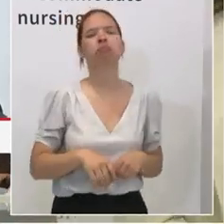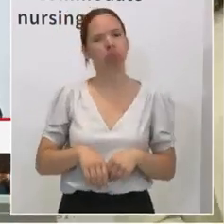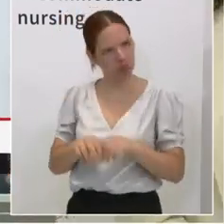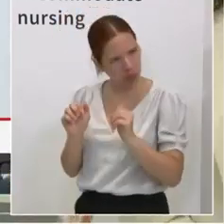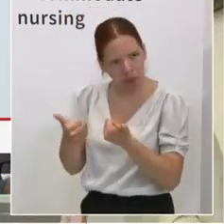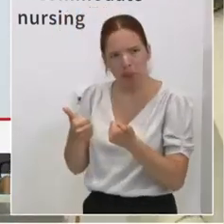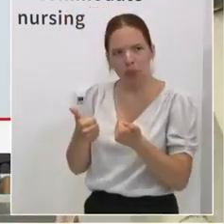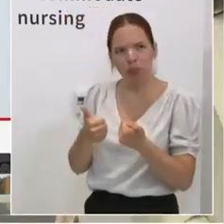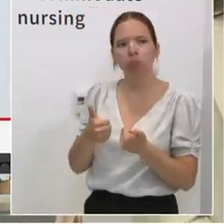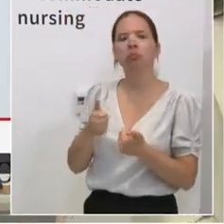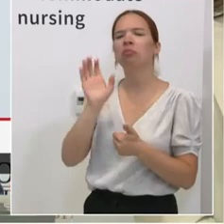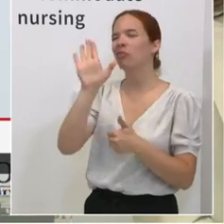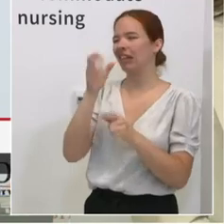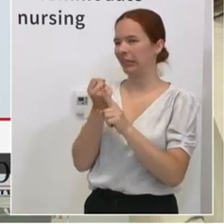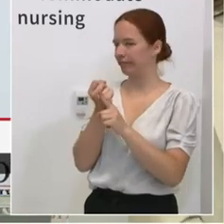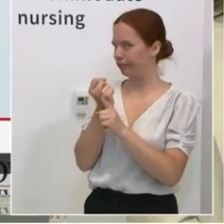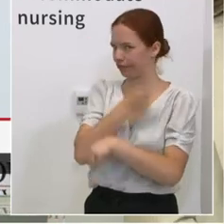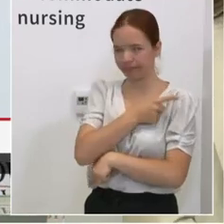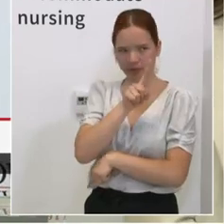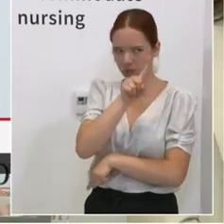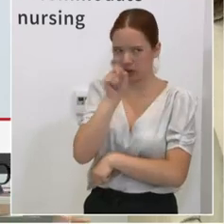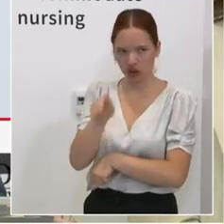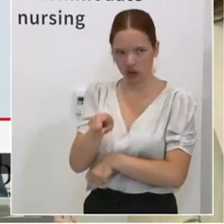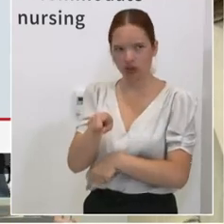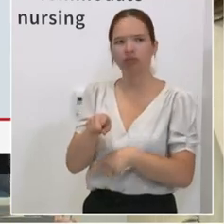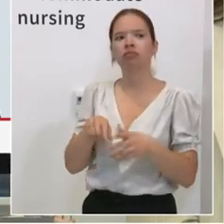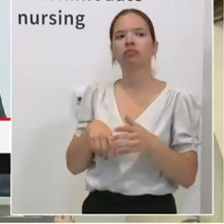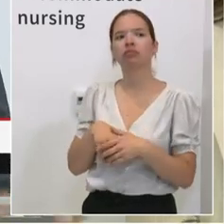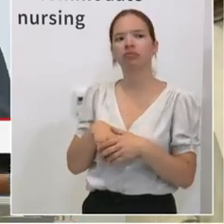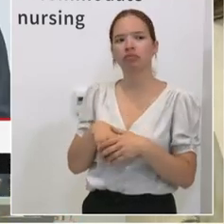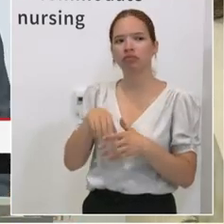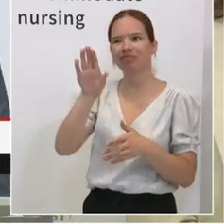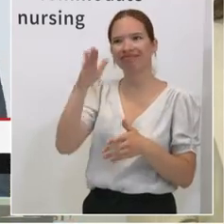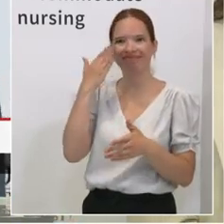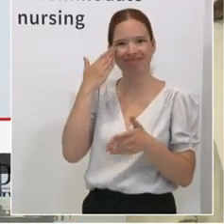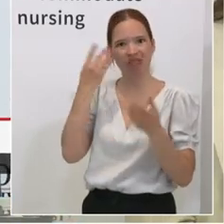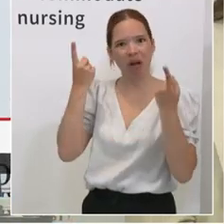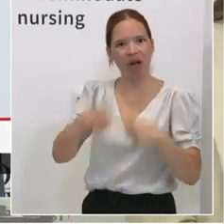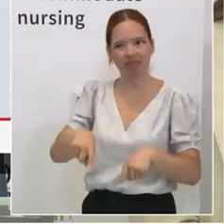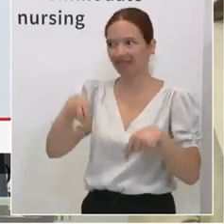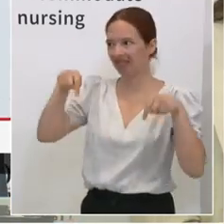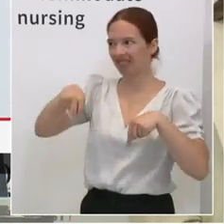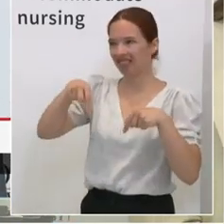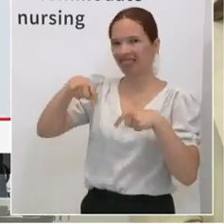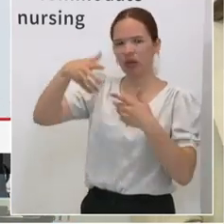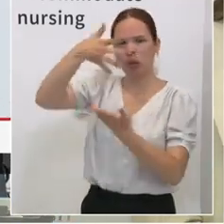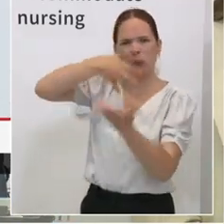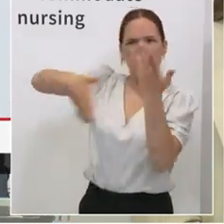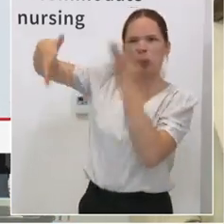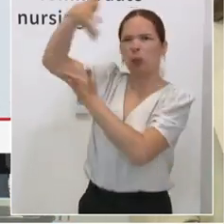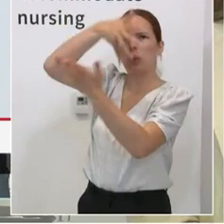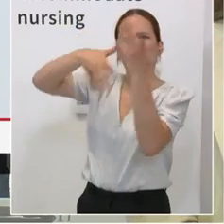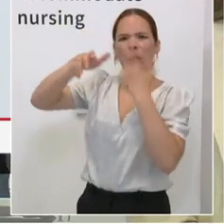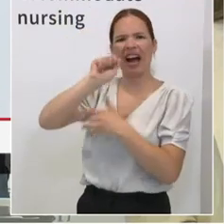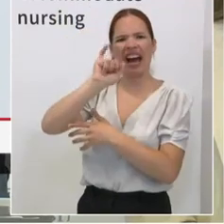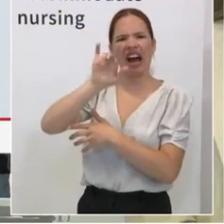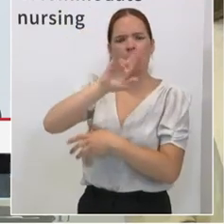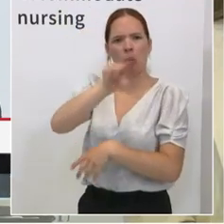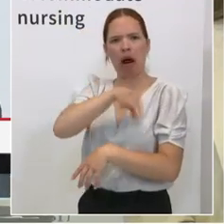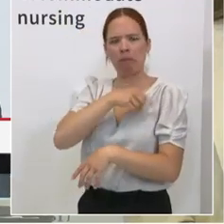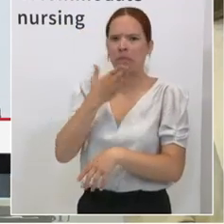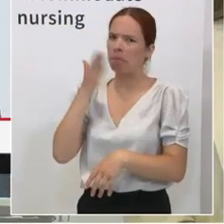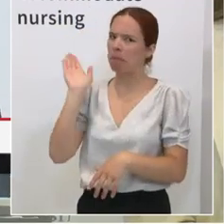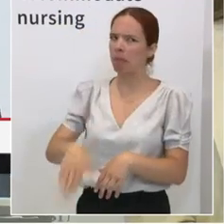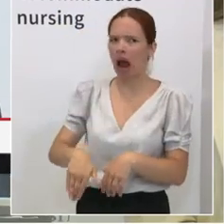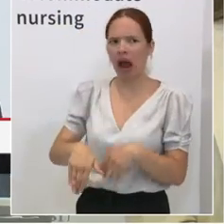What can you tell us that people should be doing in Washington? What is the situation here? Sure. So we have issued, Sam,